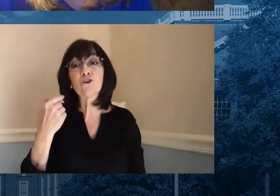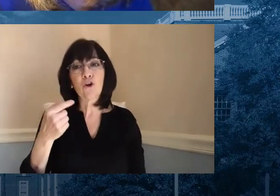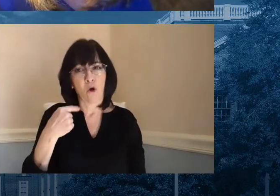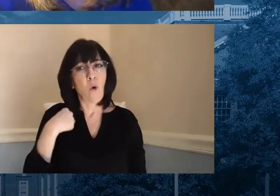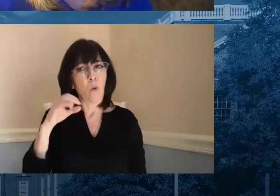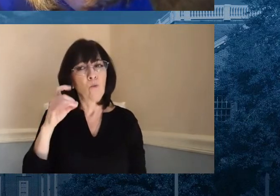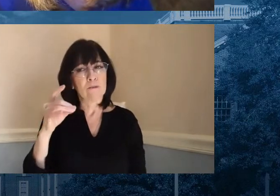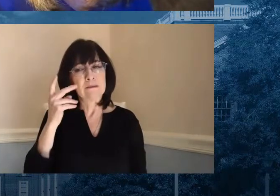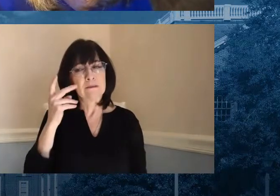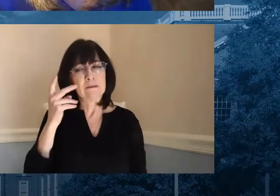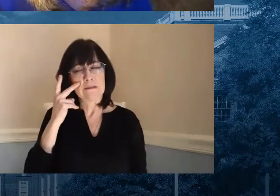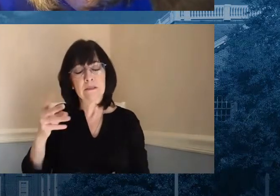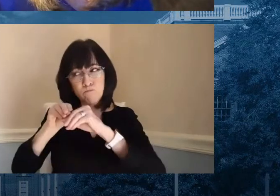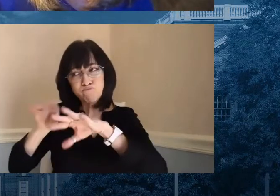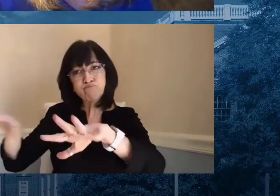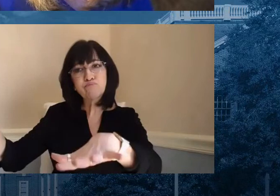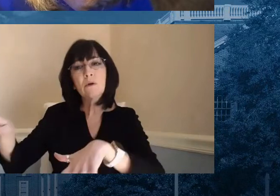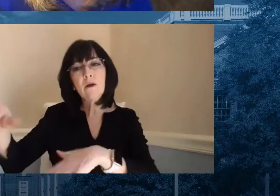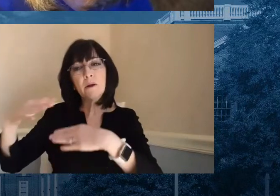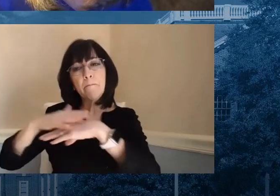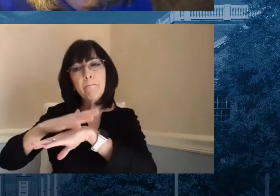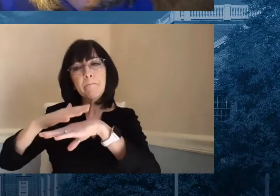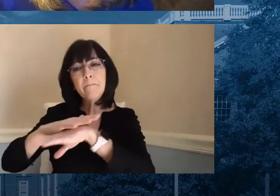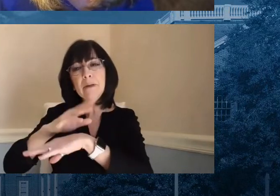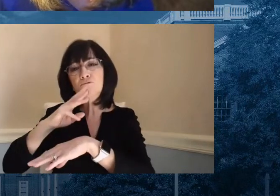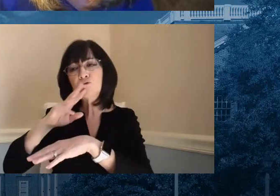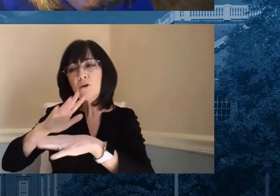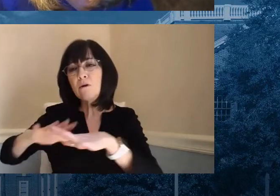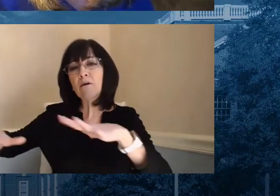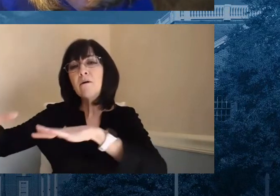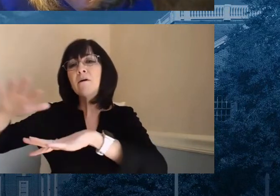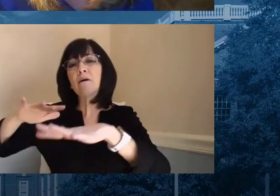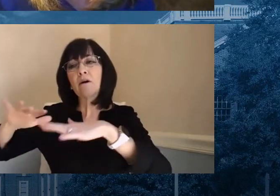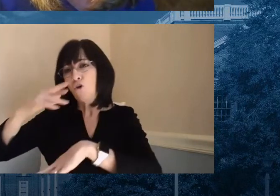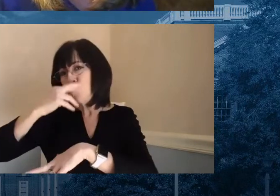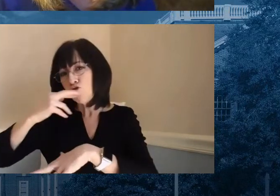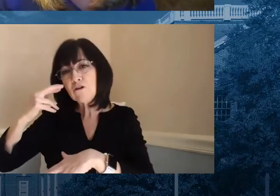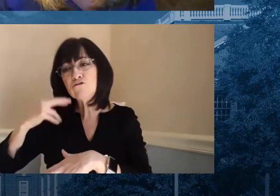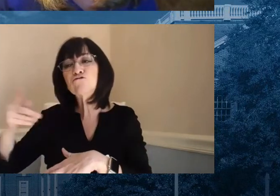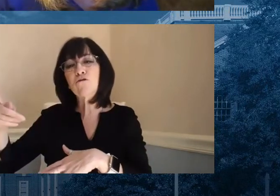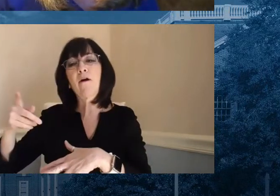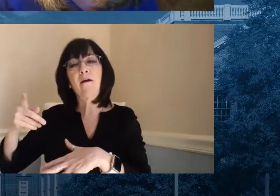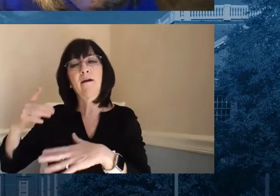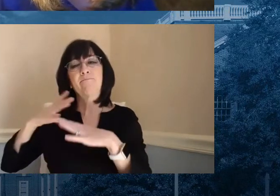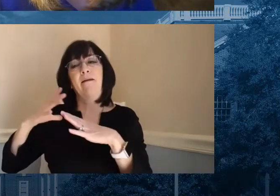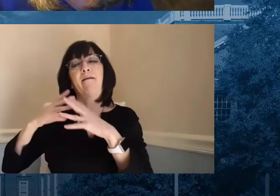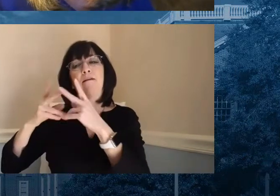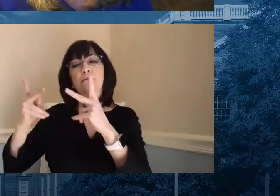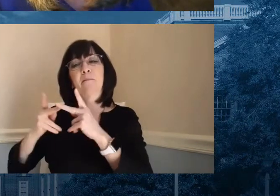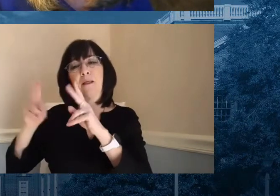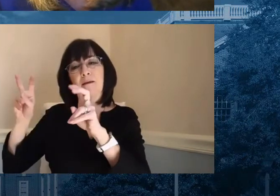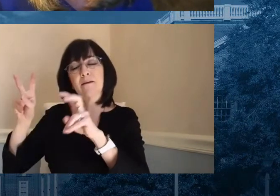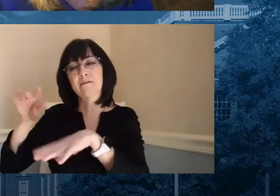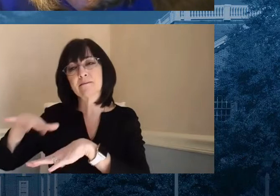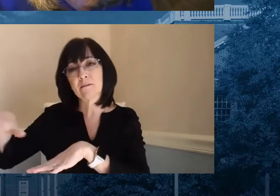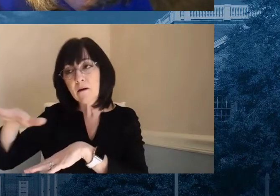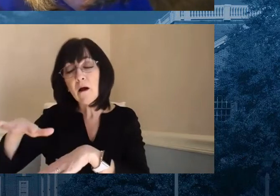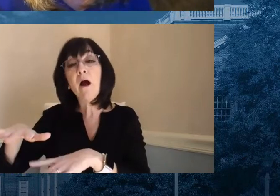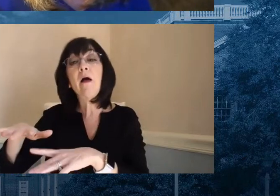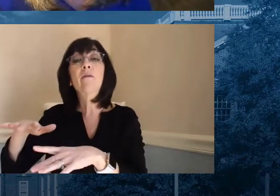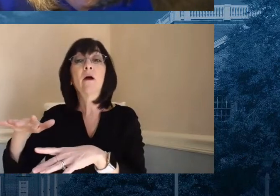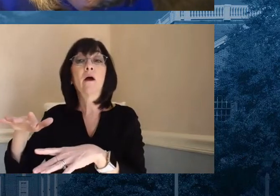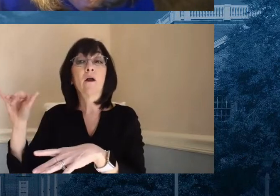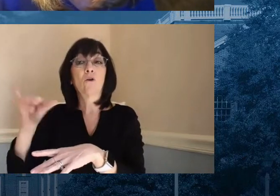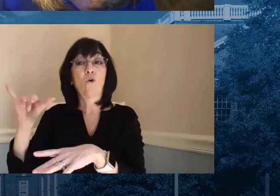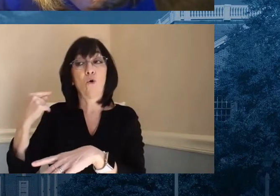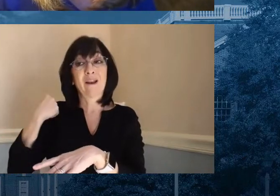beach, you know, social venues and restaurants and bars and et cetera. Then we saw it in the poultry